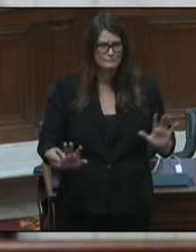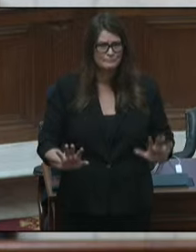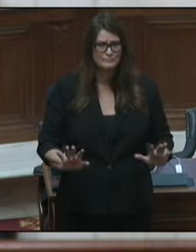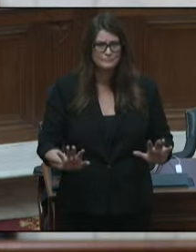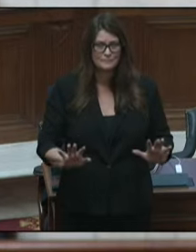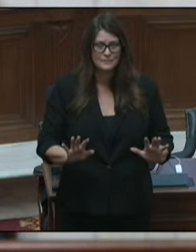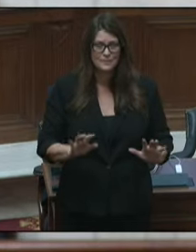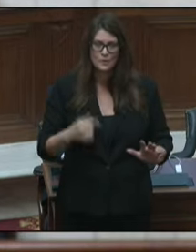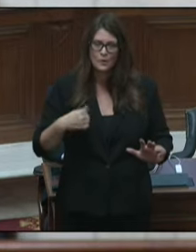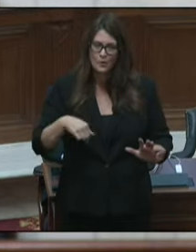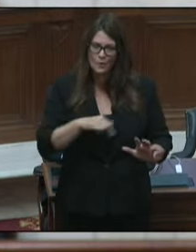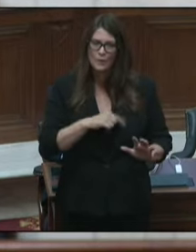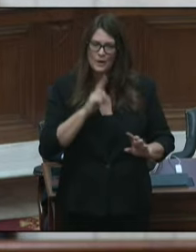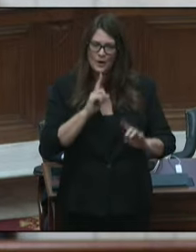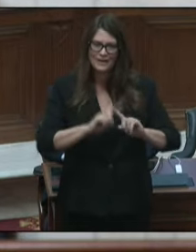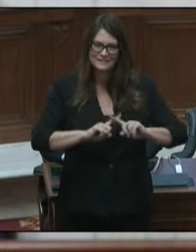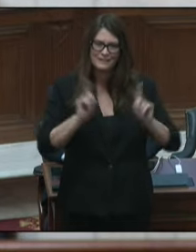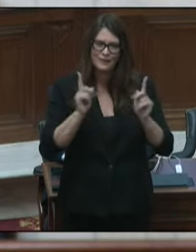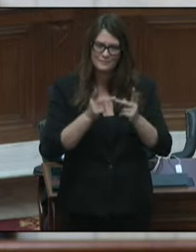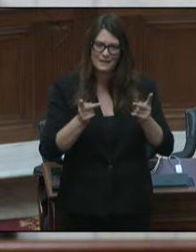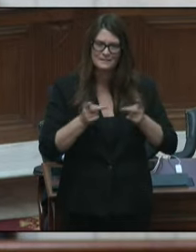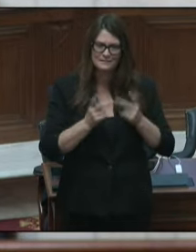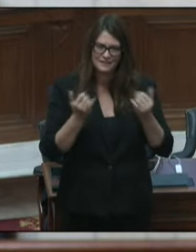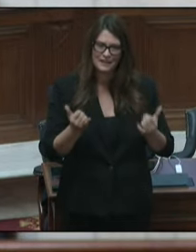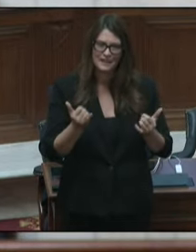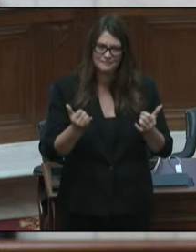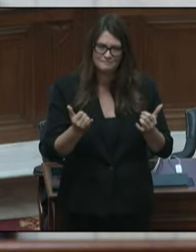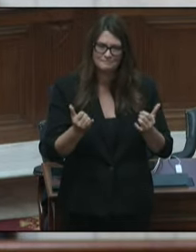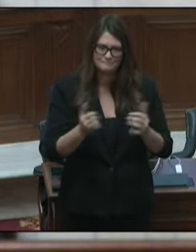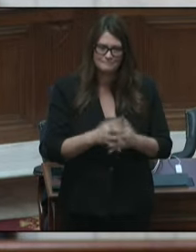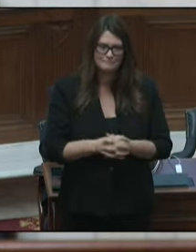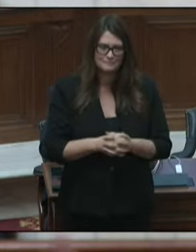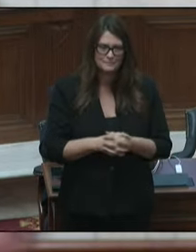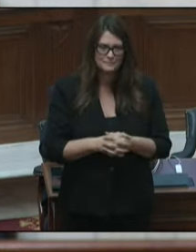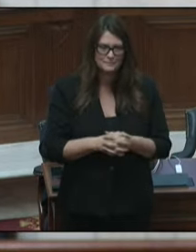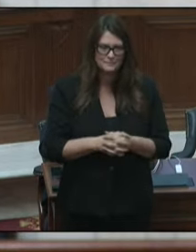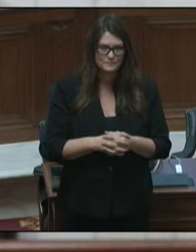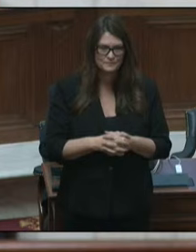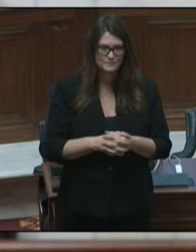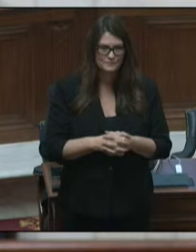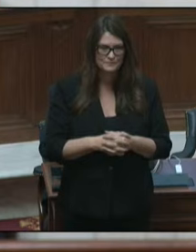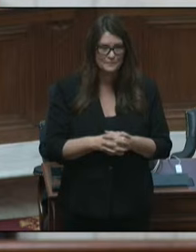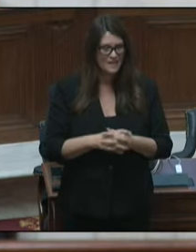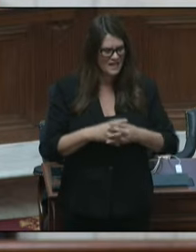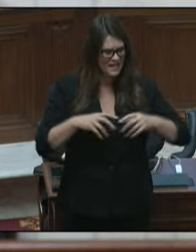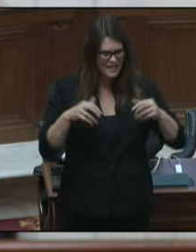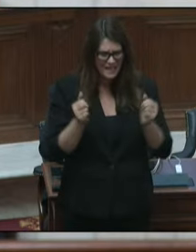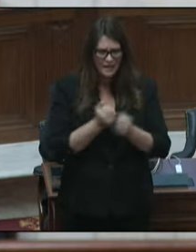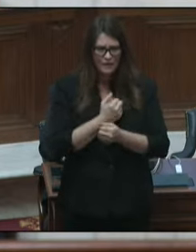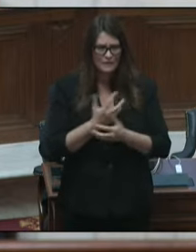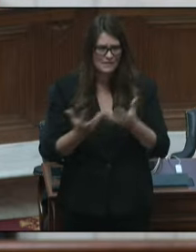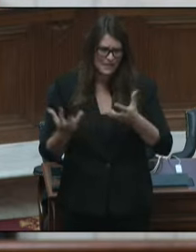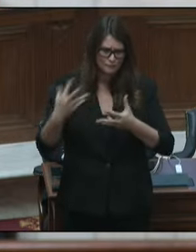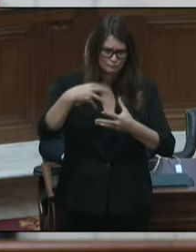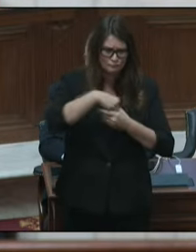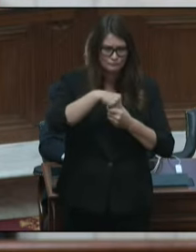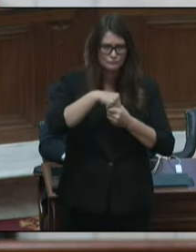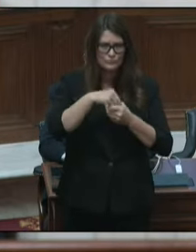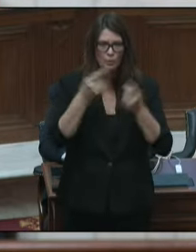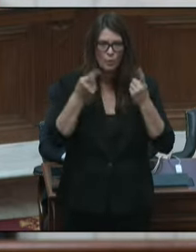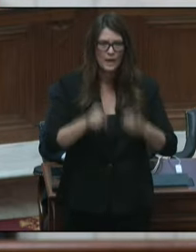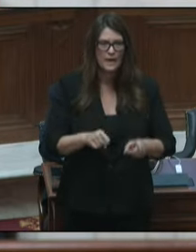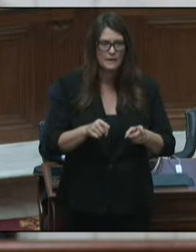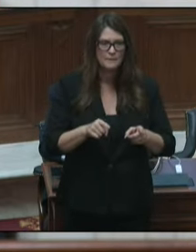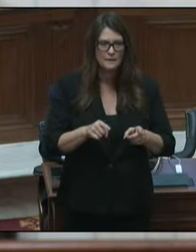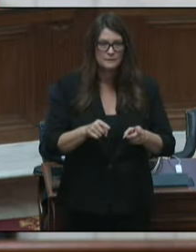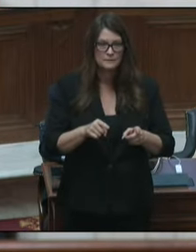Absolutely, we're a different place today. With all that together, what happened?